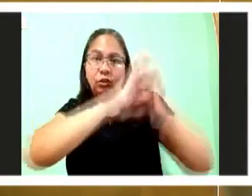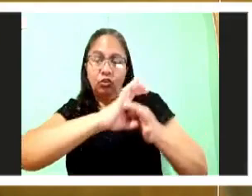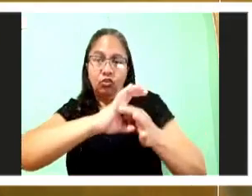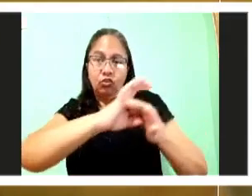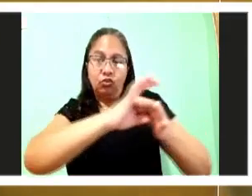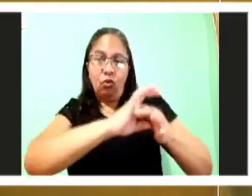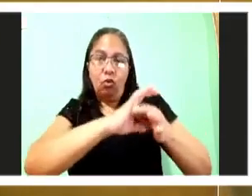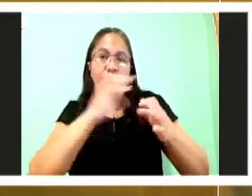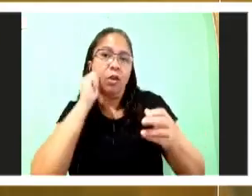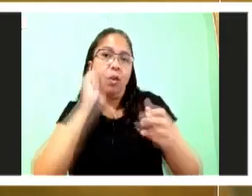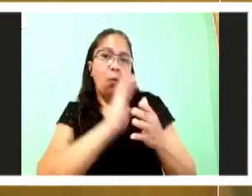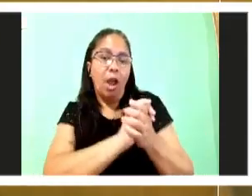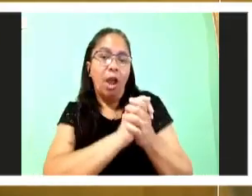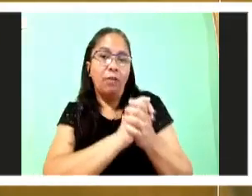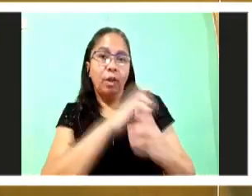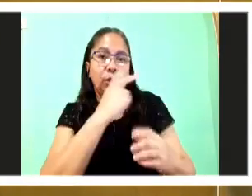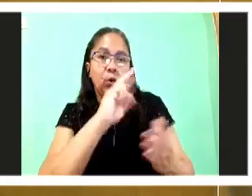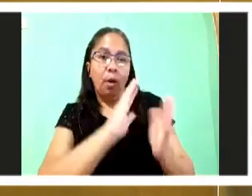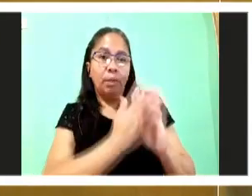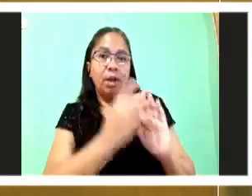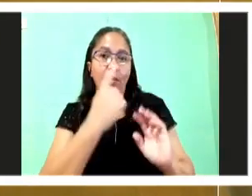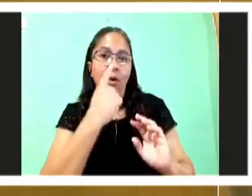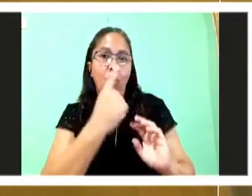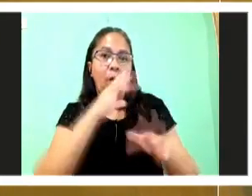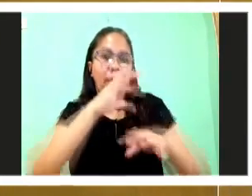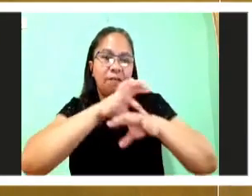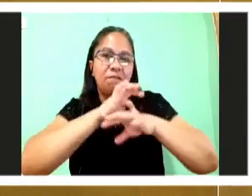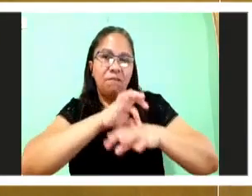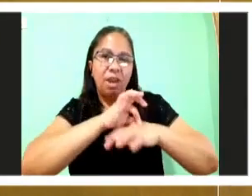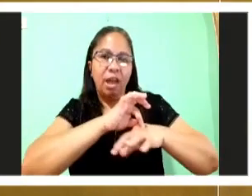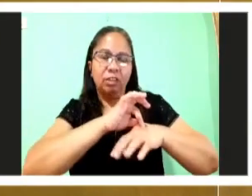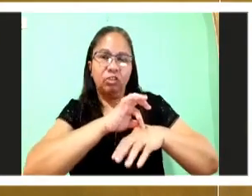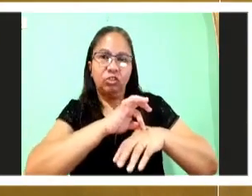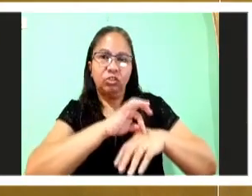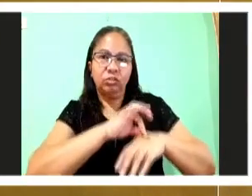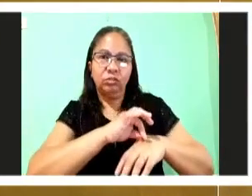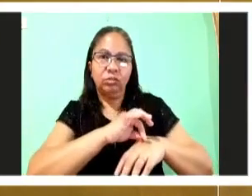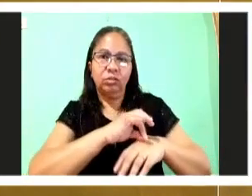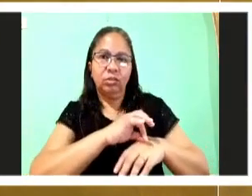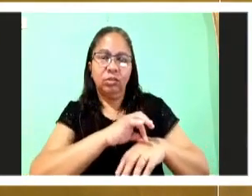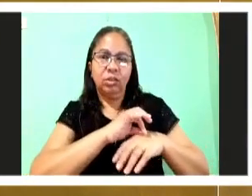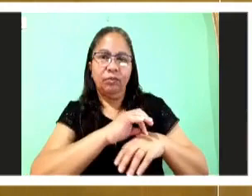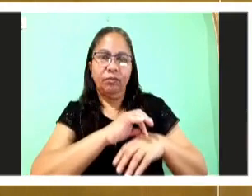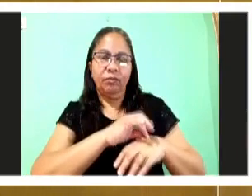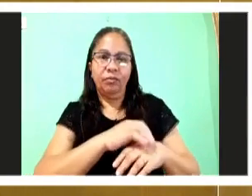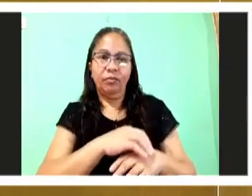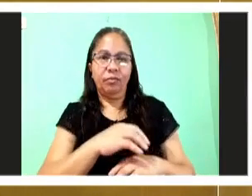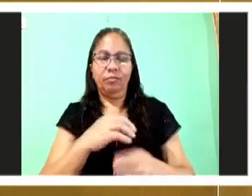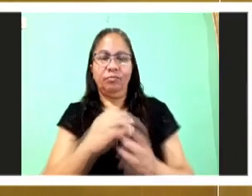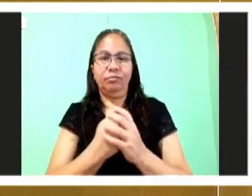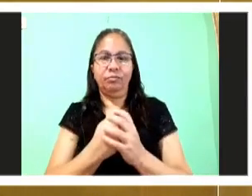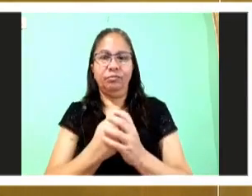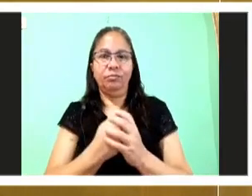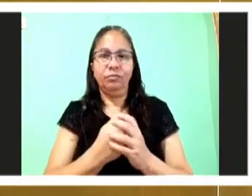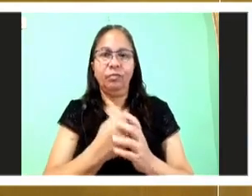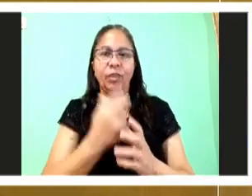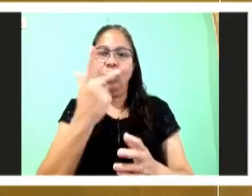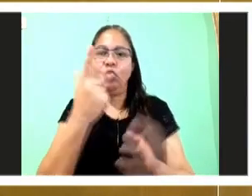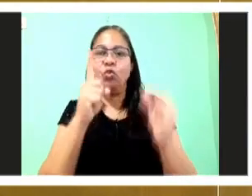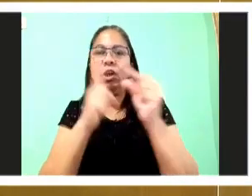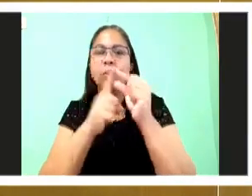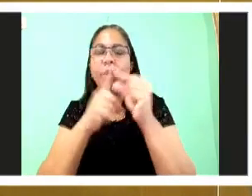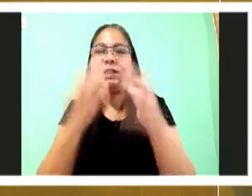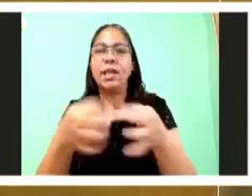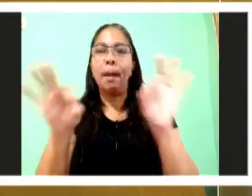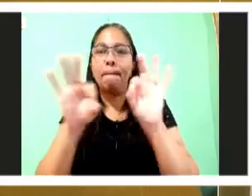wife, and they become one flesh. There's three verbs in this sentence. Leave,